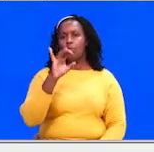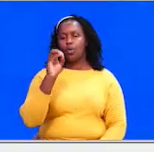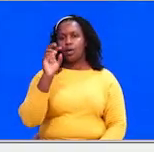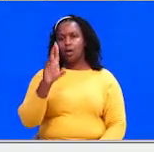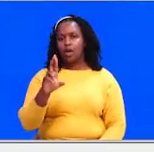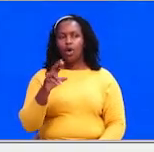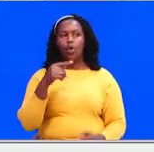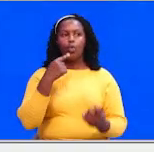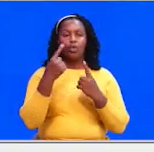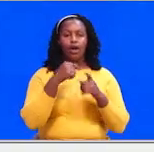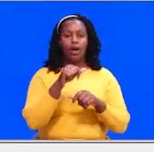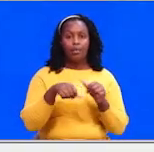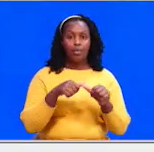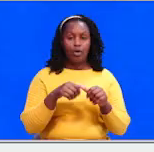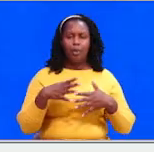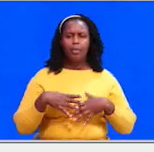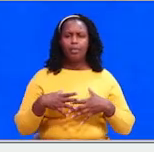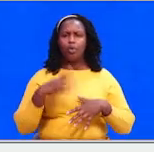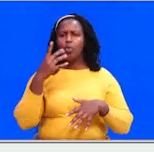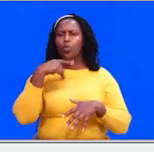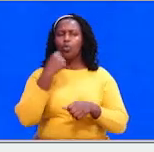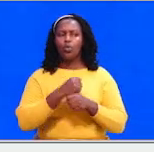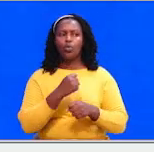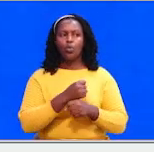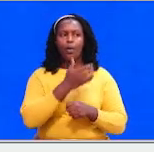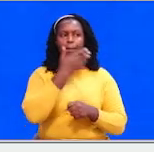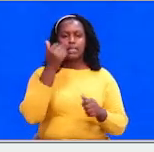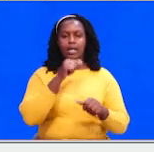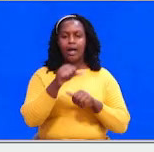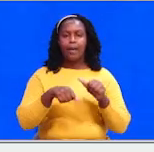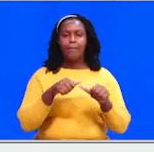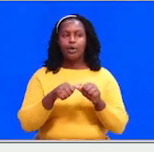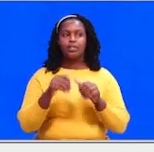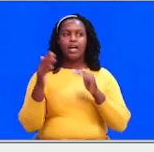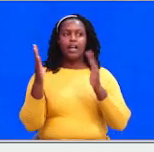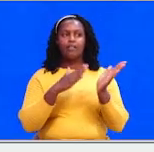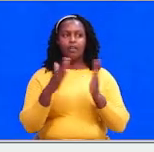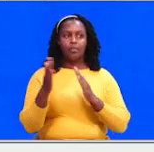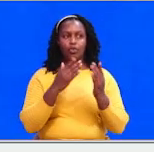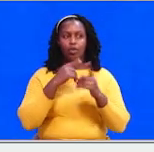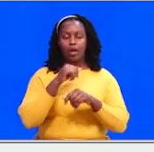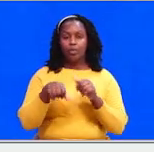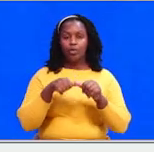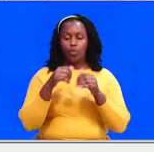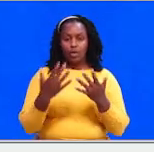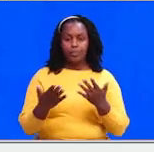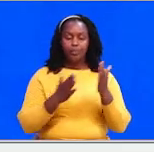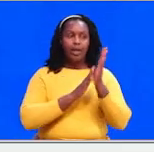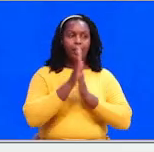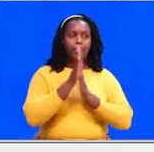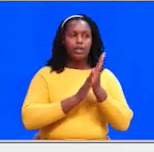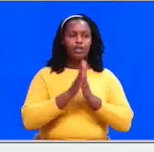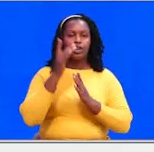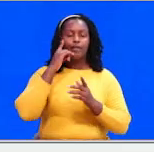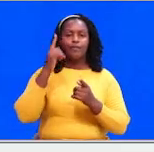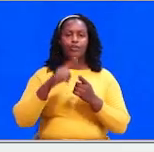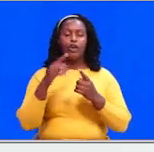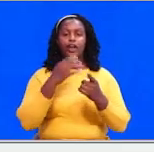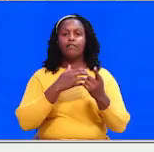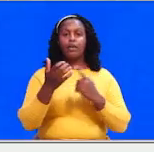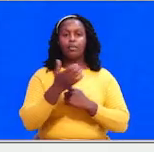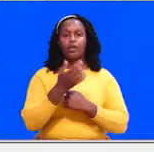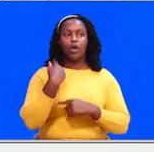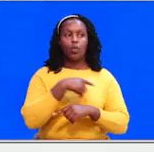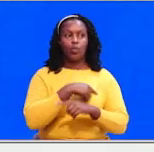warriors who are actually doing great for the environment. When it comes to matters of sustainability, they have a passion for the environment, and that's what we like to encourage and, of